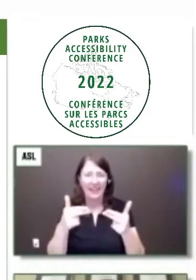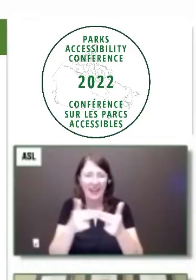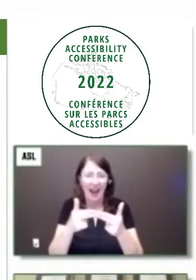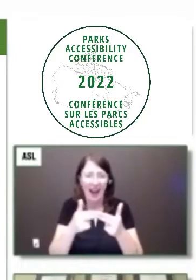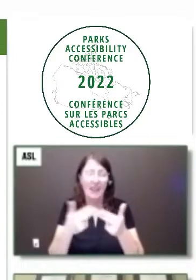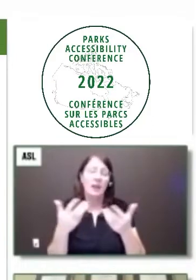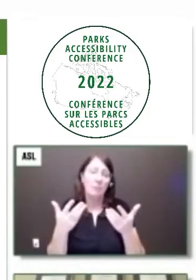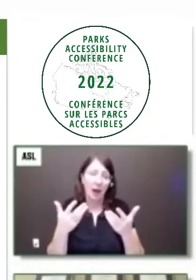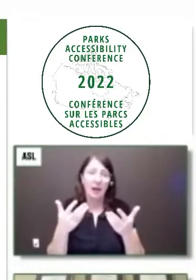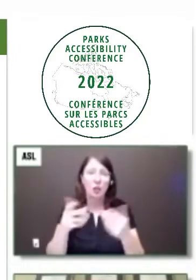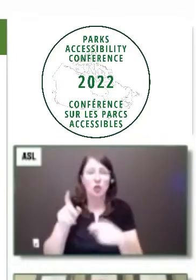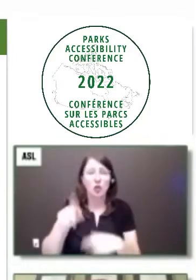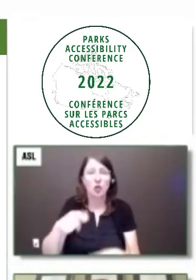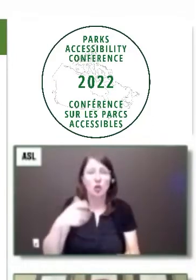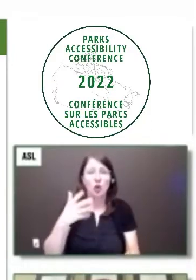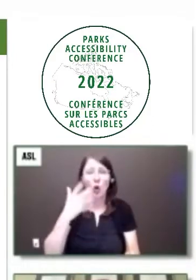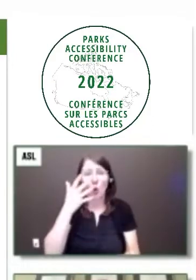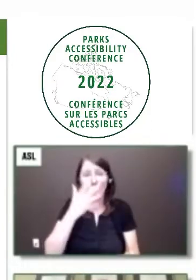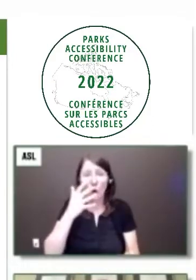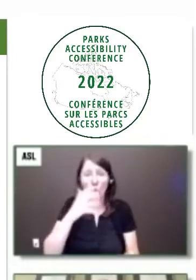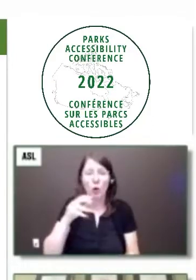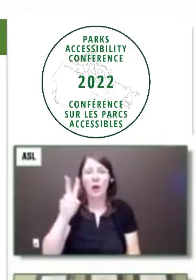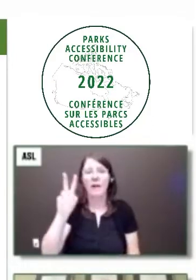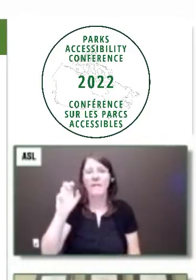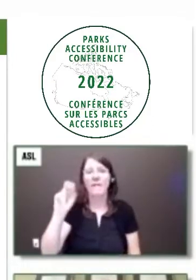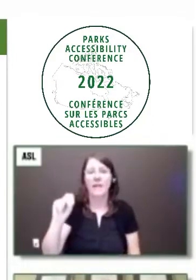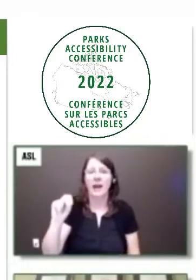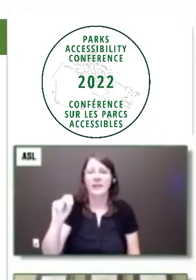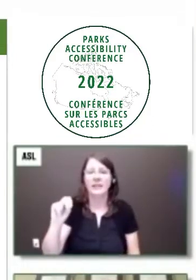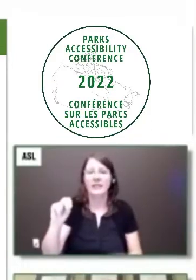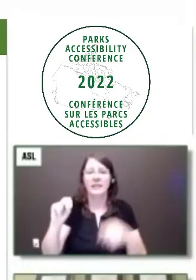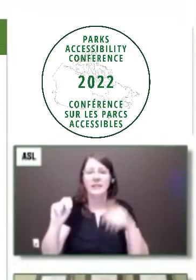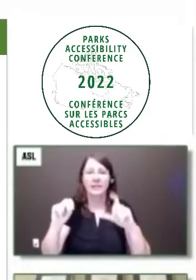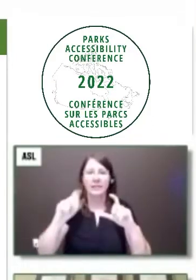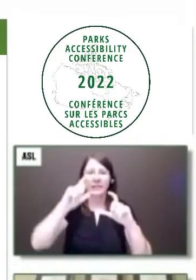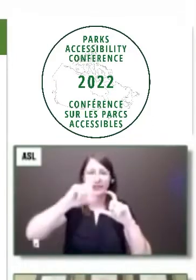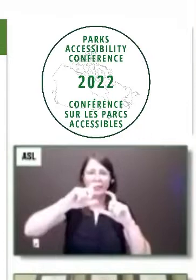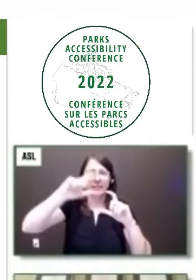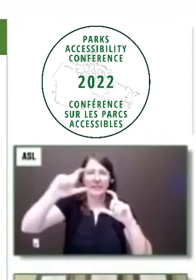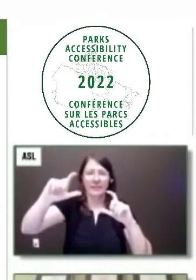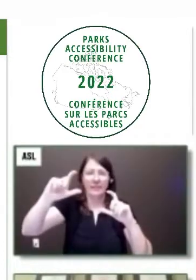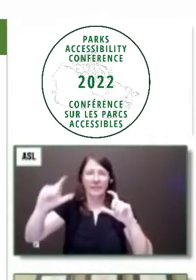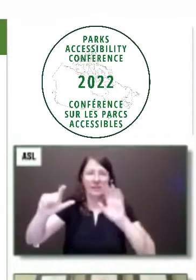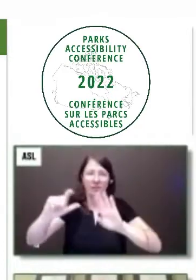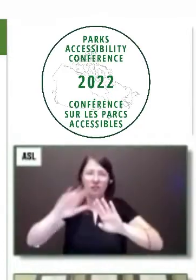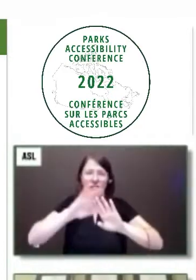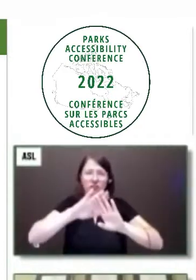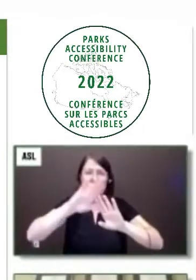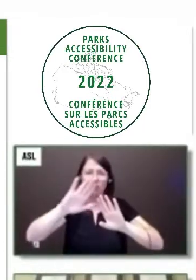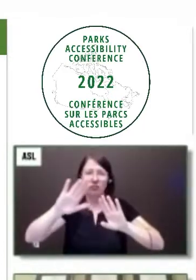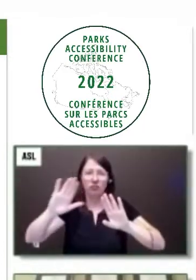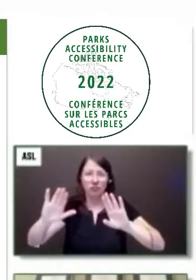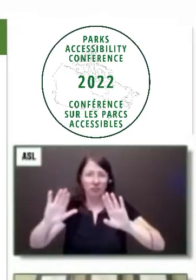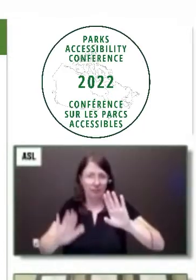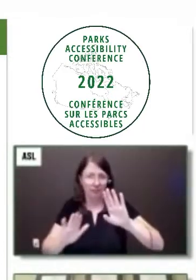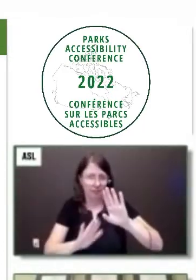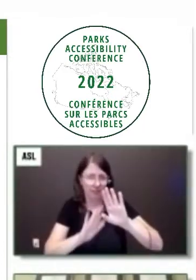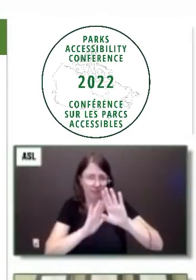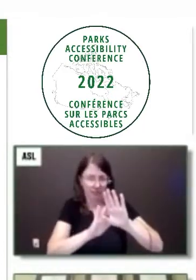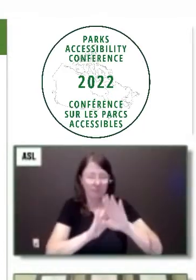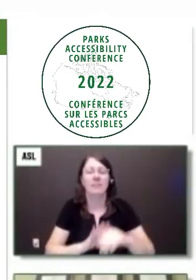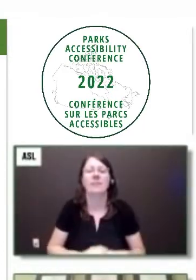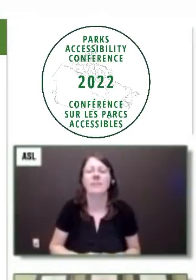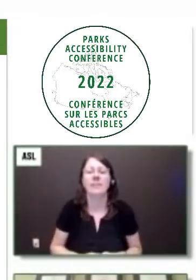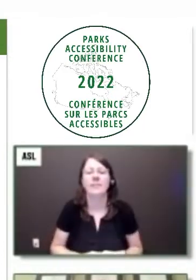those this ecosystem of factors, and again, it mirrors